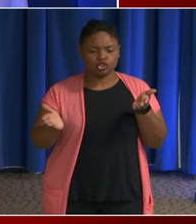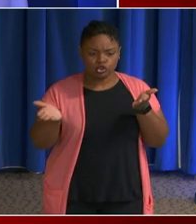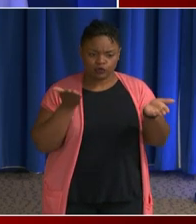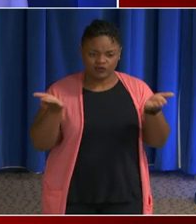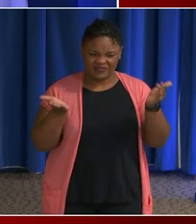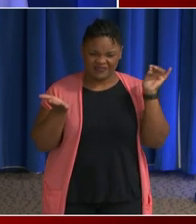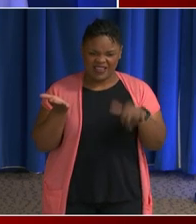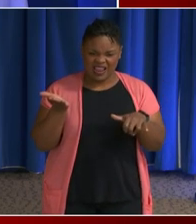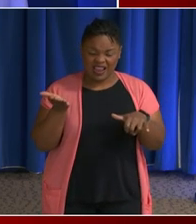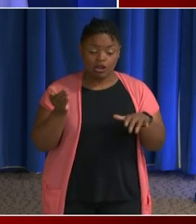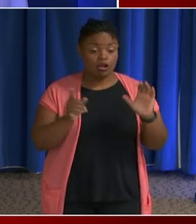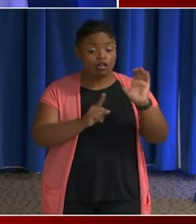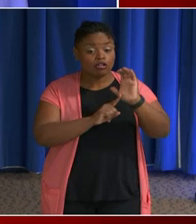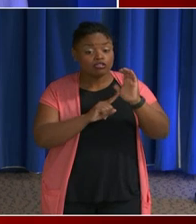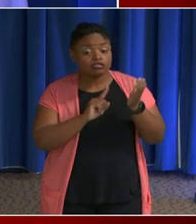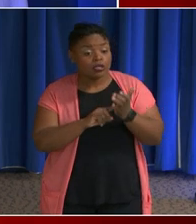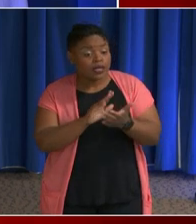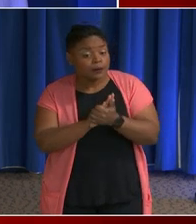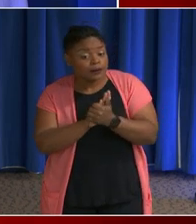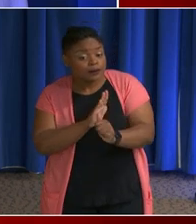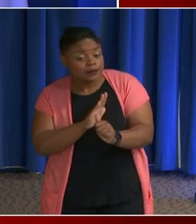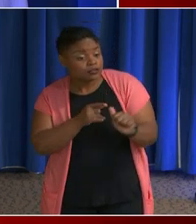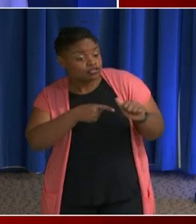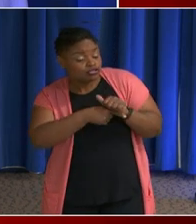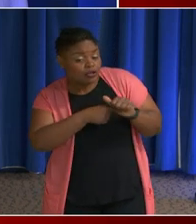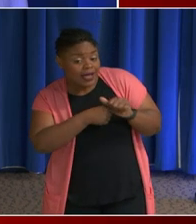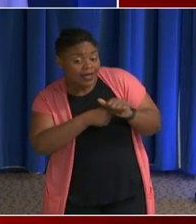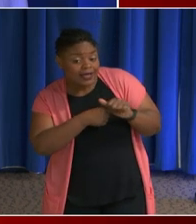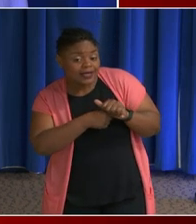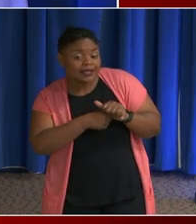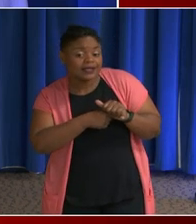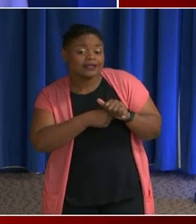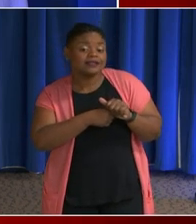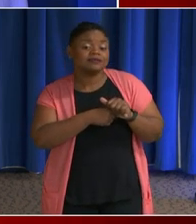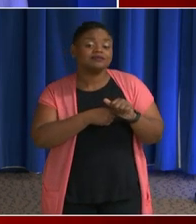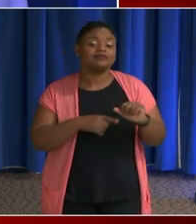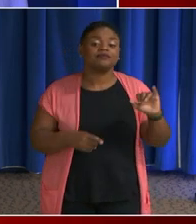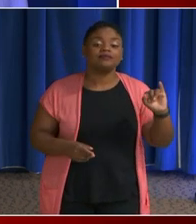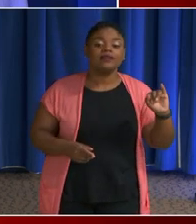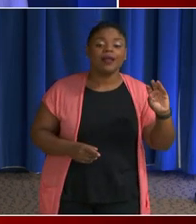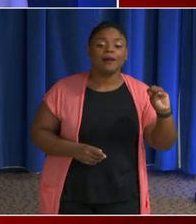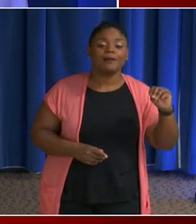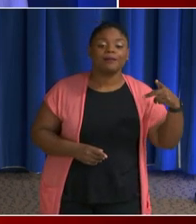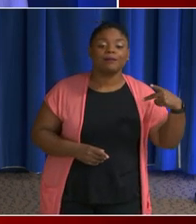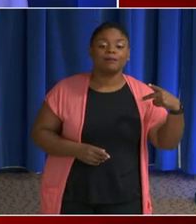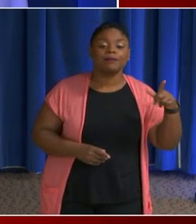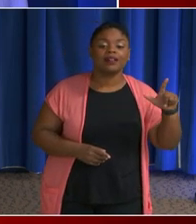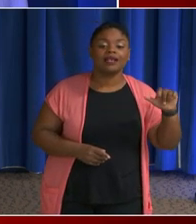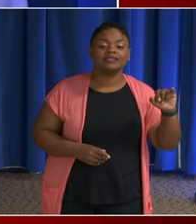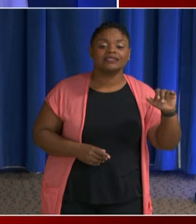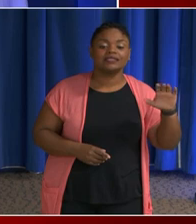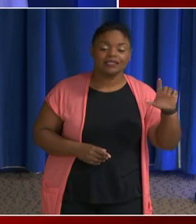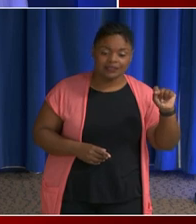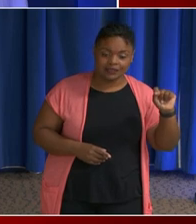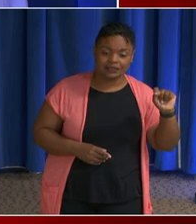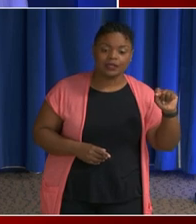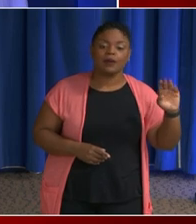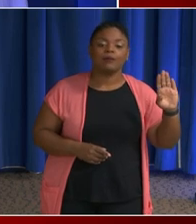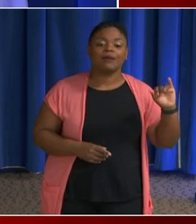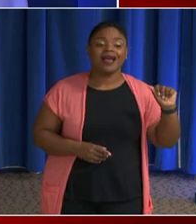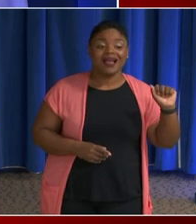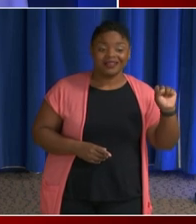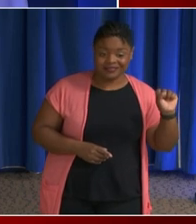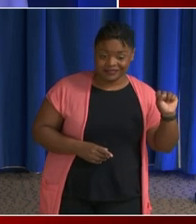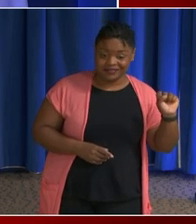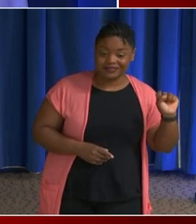cultural competency, implicit bias, de-escalation, those things are things that we